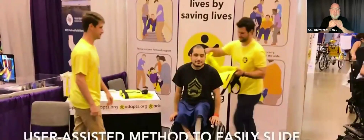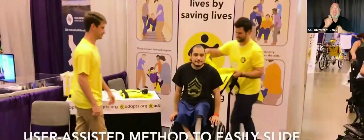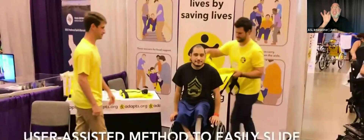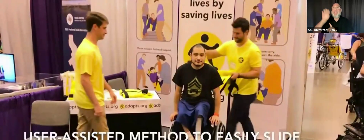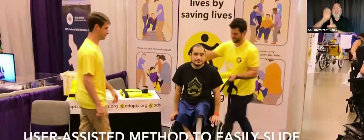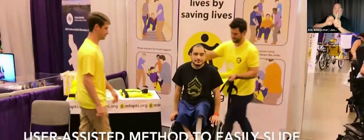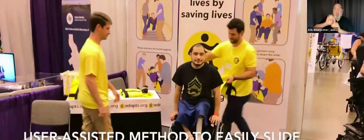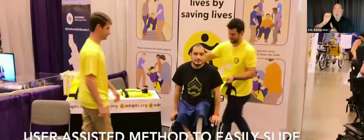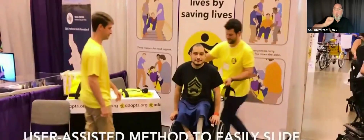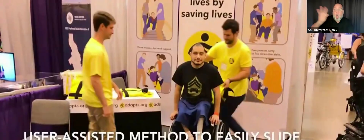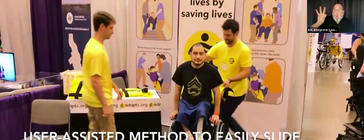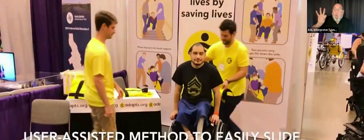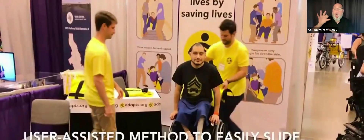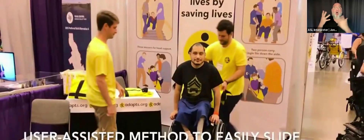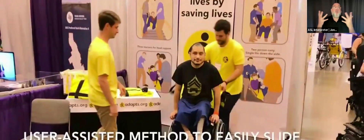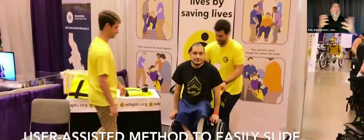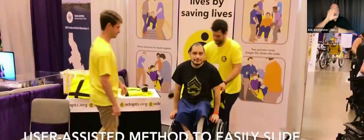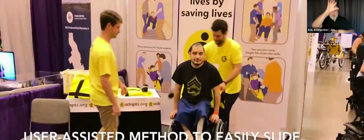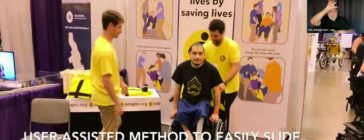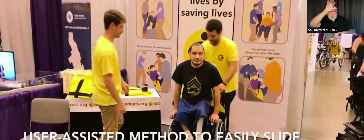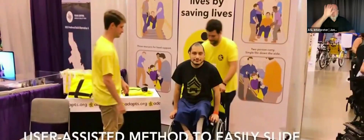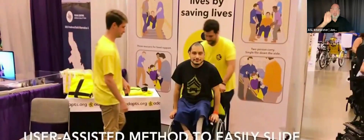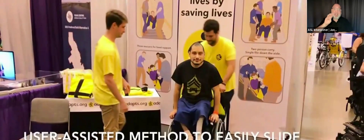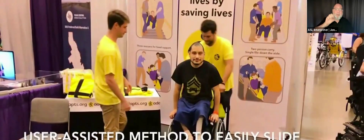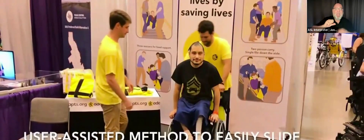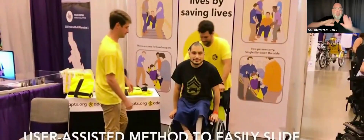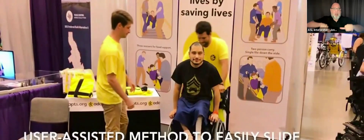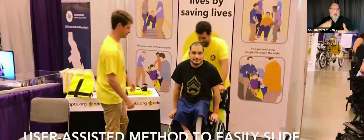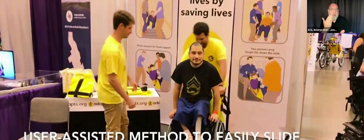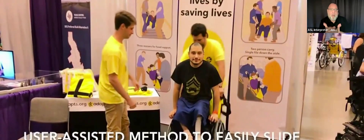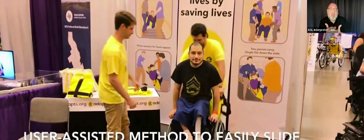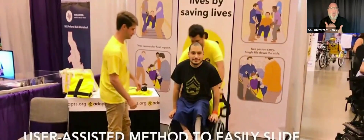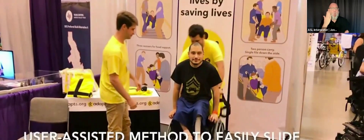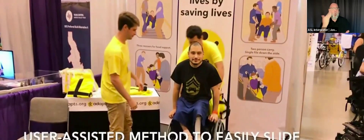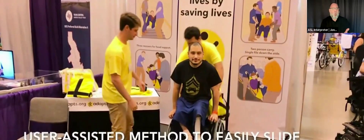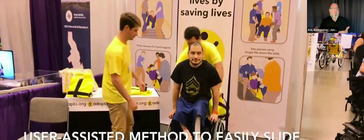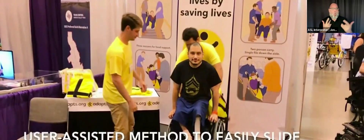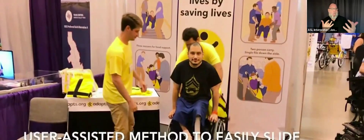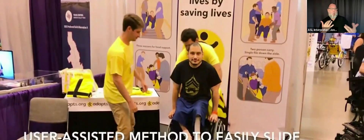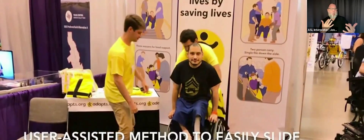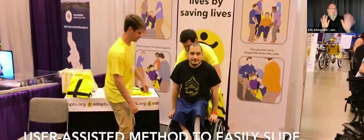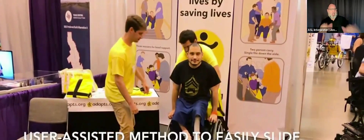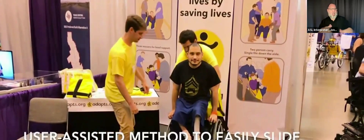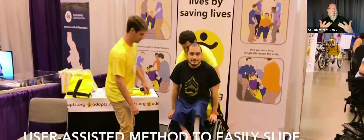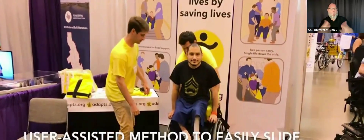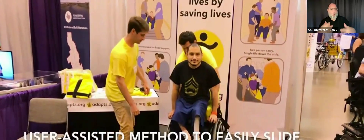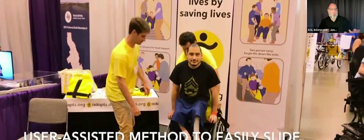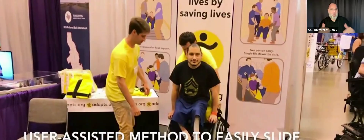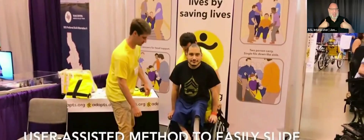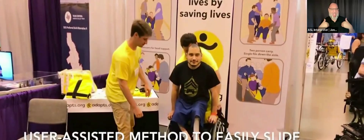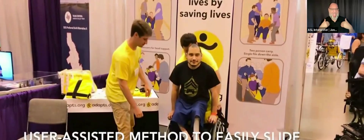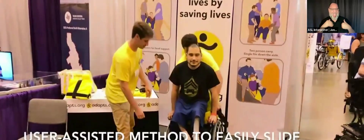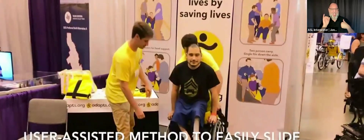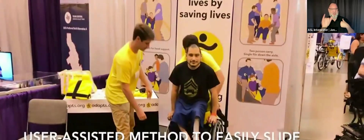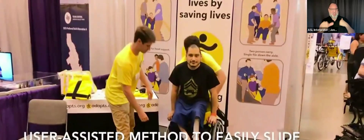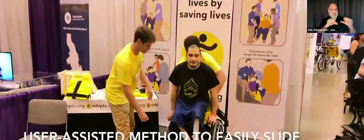first responder isn't available yet, why wait? ADAPTS offers a safe and supported egress, bringing peace of